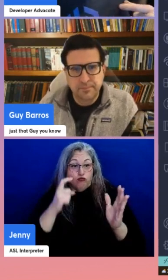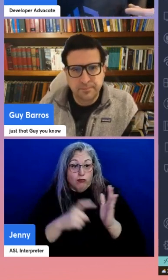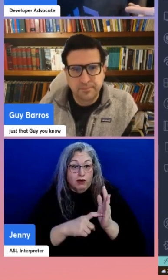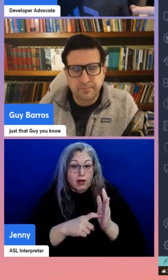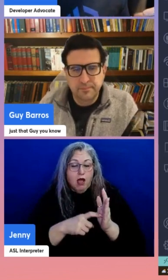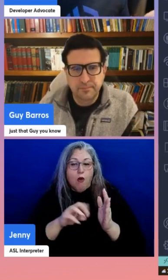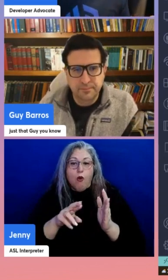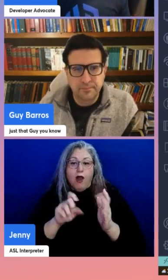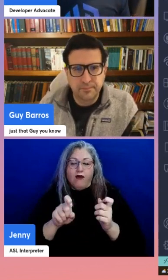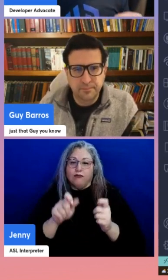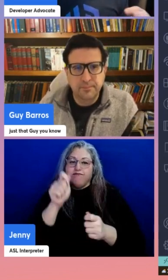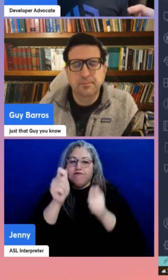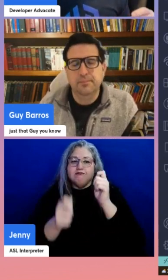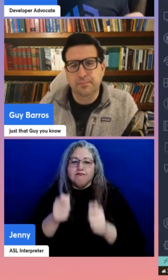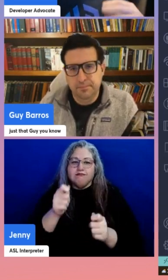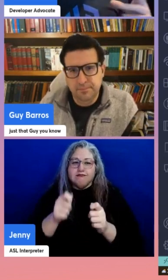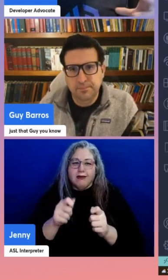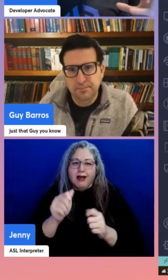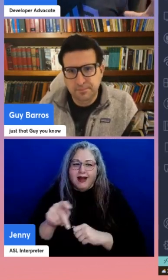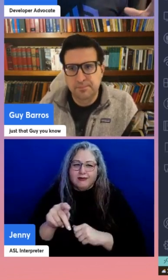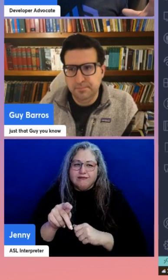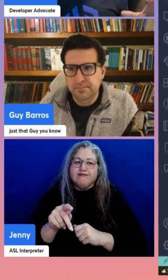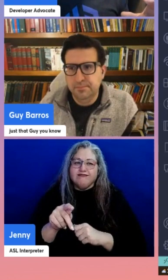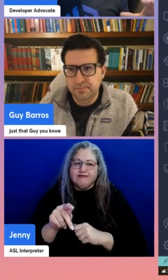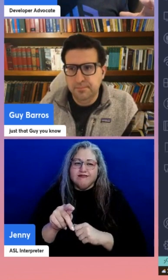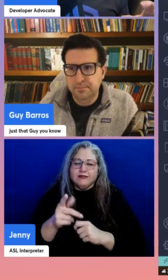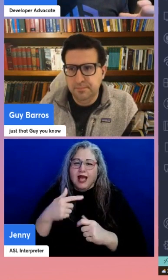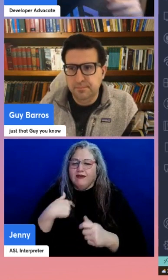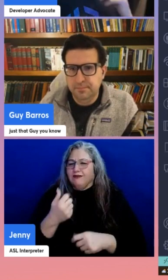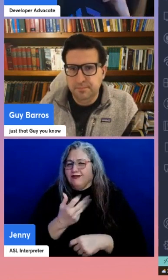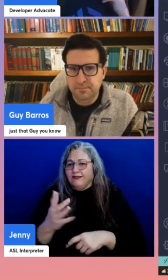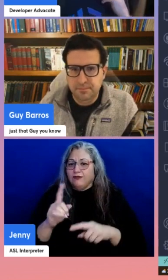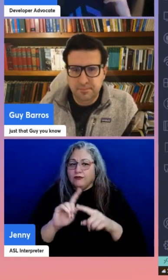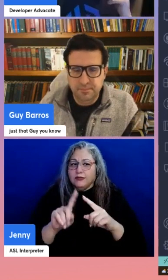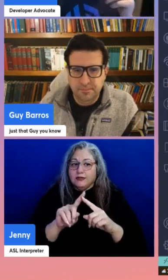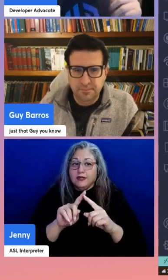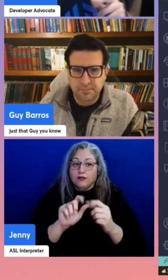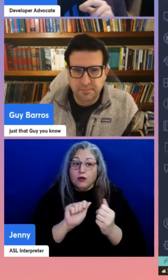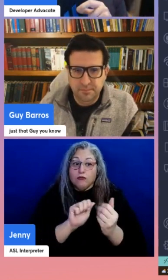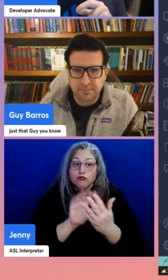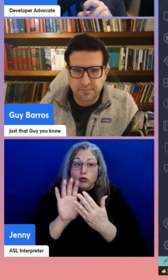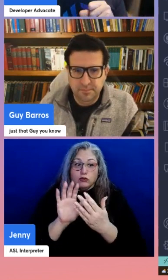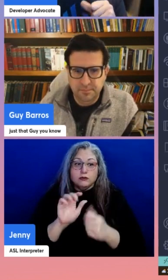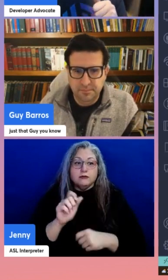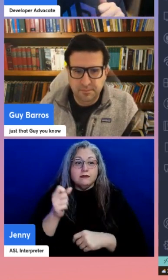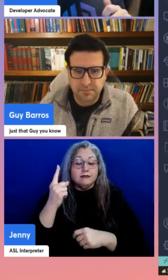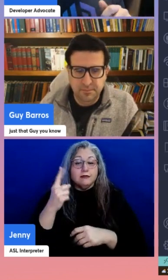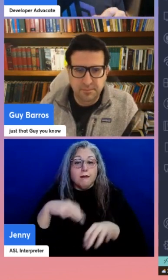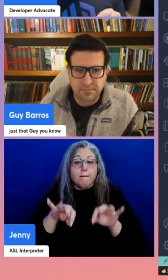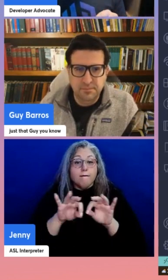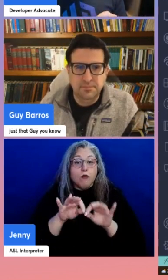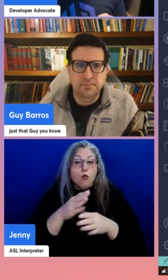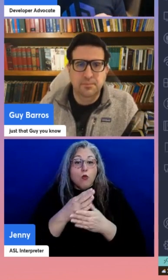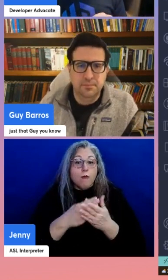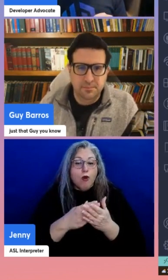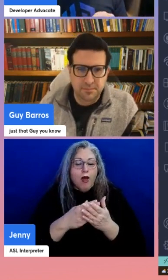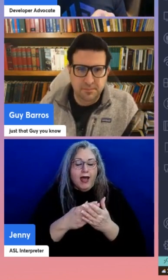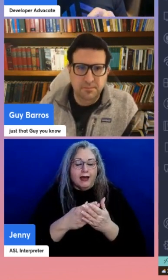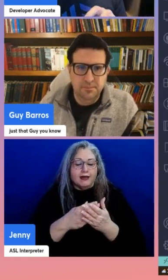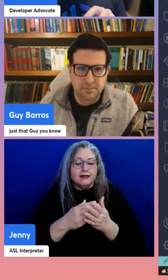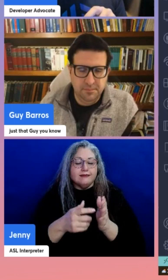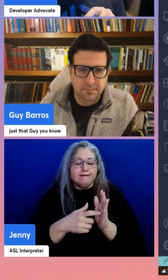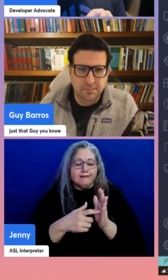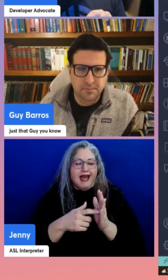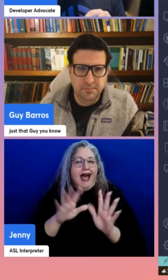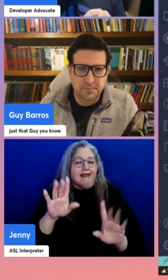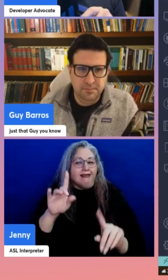modify your application? So there's a number of different approaches to do this, but the key thing that you need to do, I think, is that you